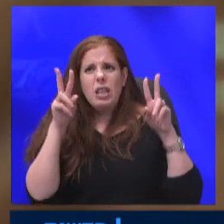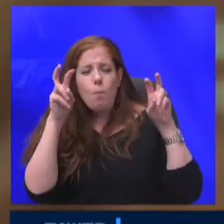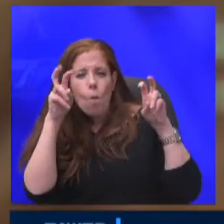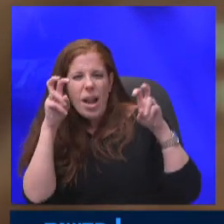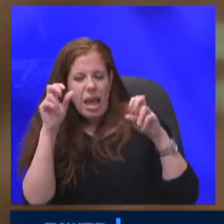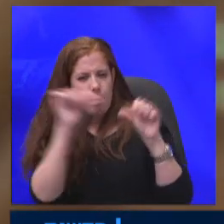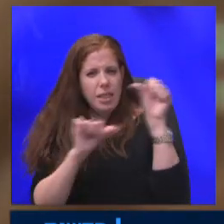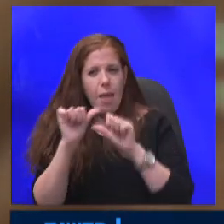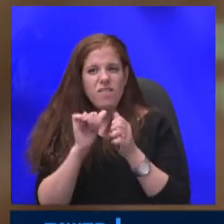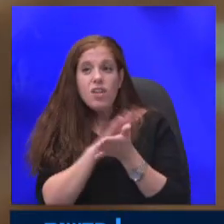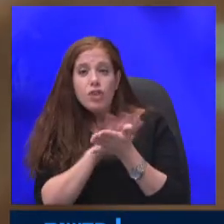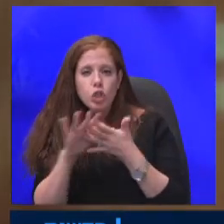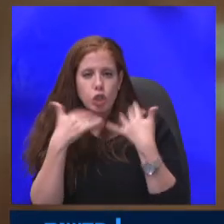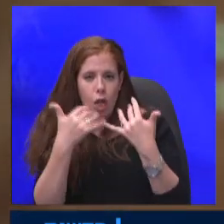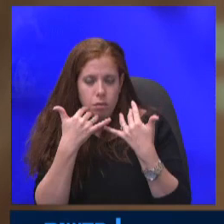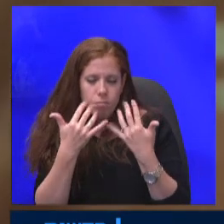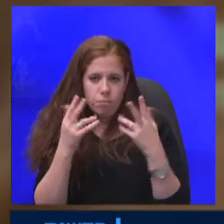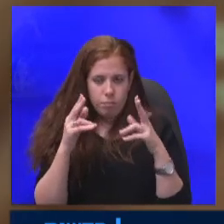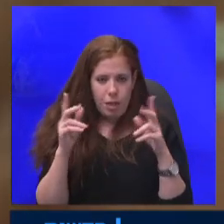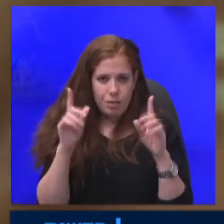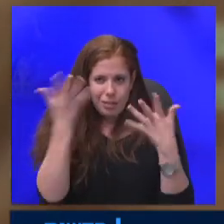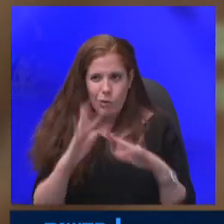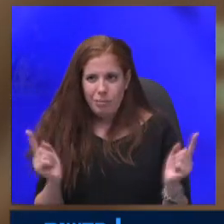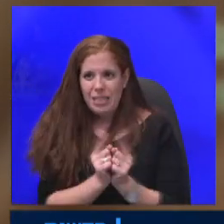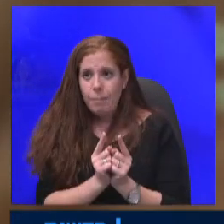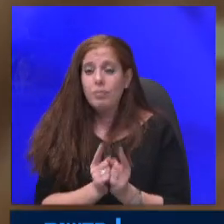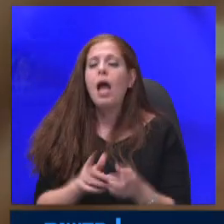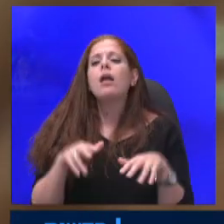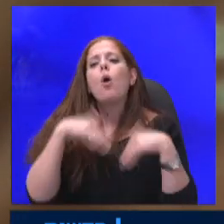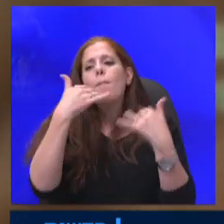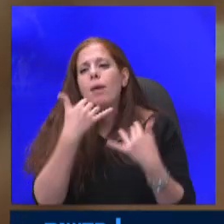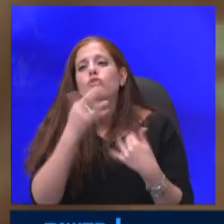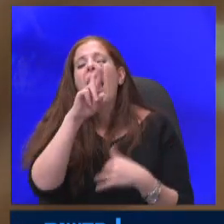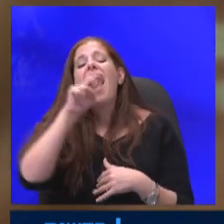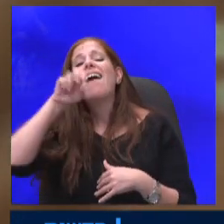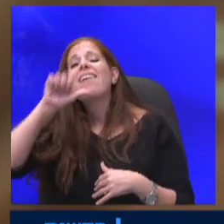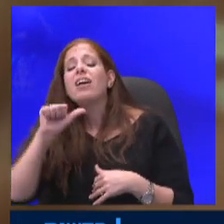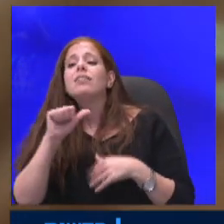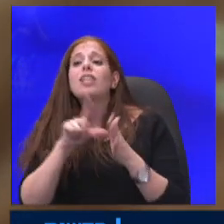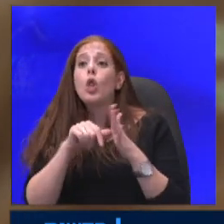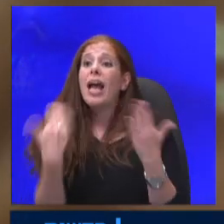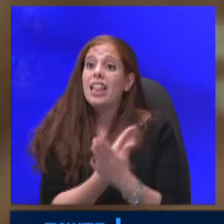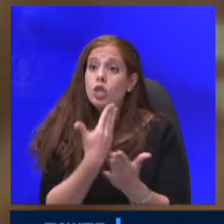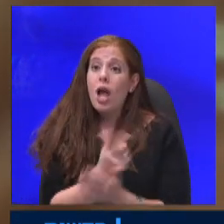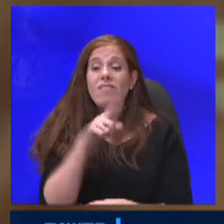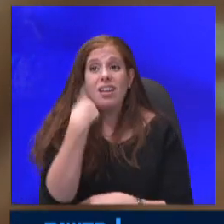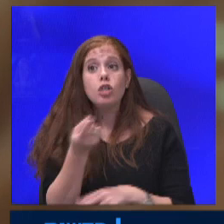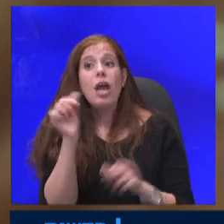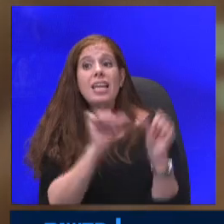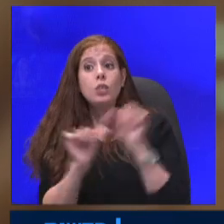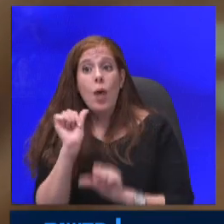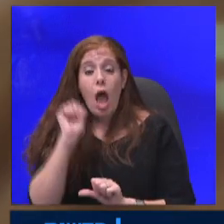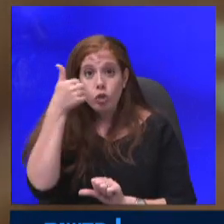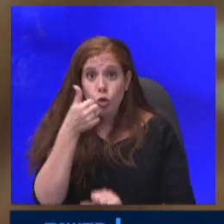keep talking about how RNA is a relatively new technology, but I will point out that the first RNA vaccine trial actually took place